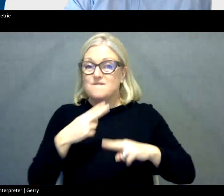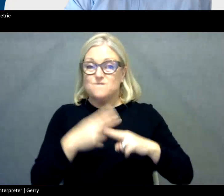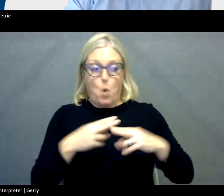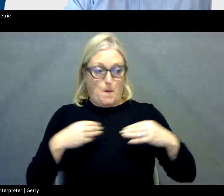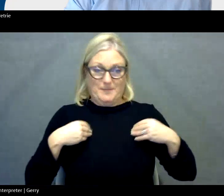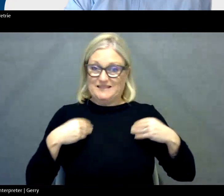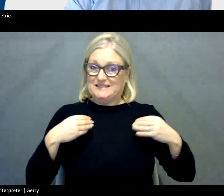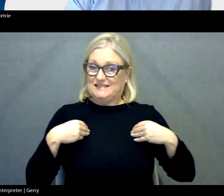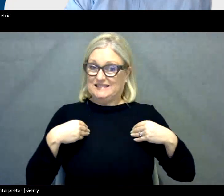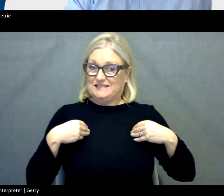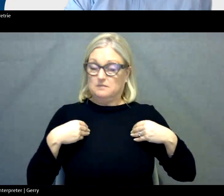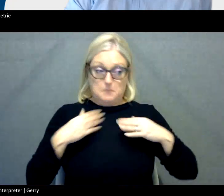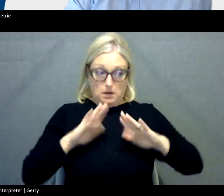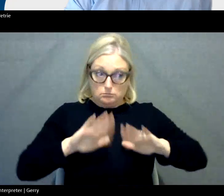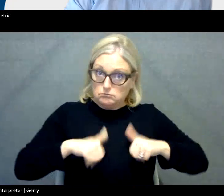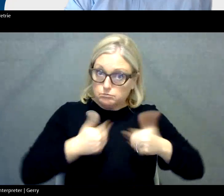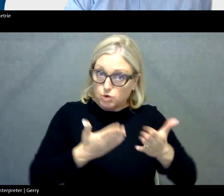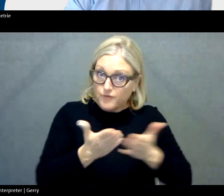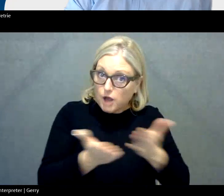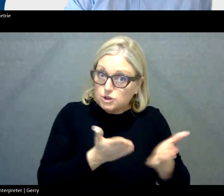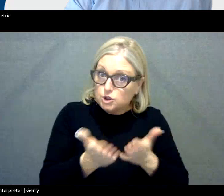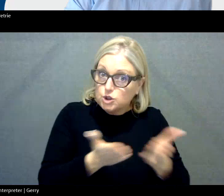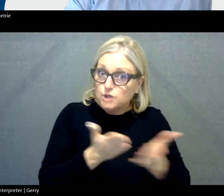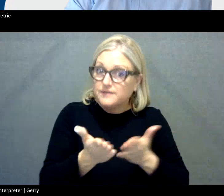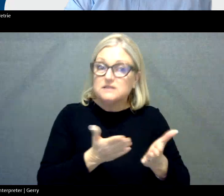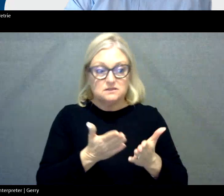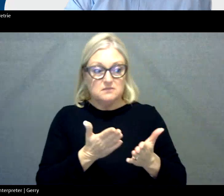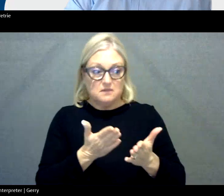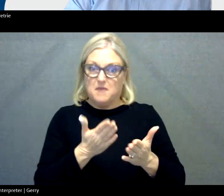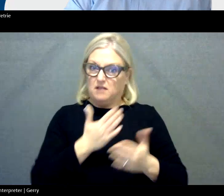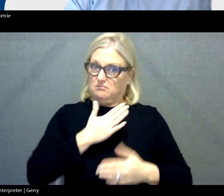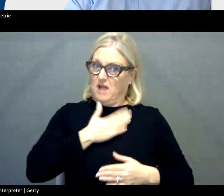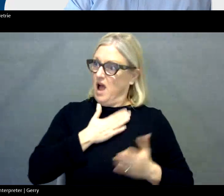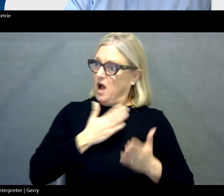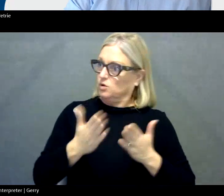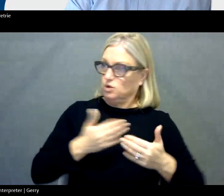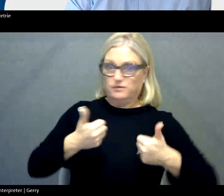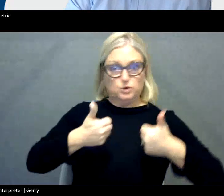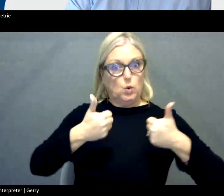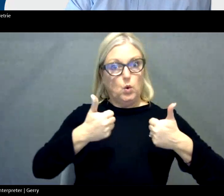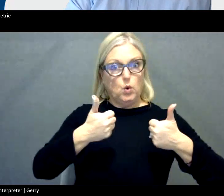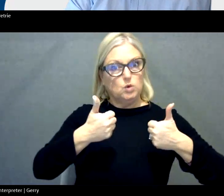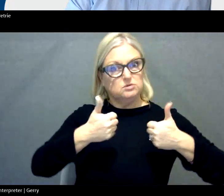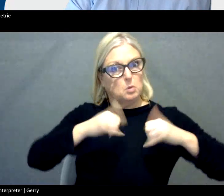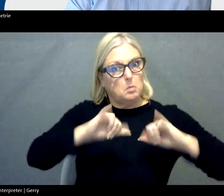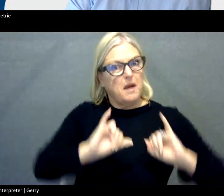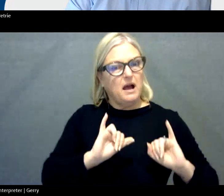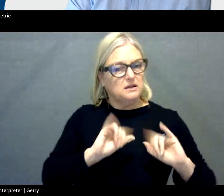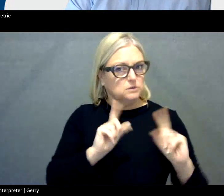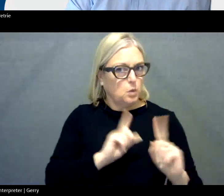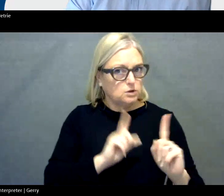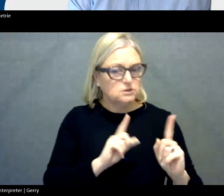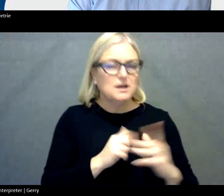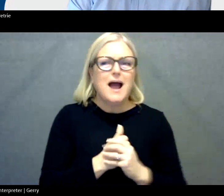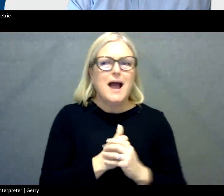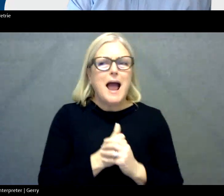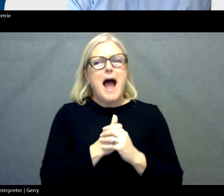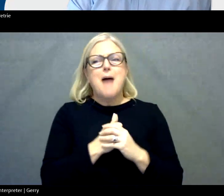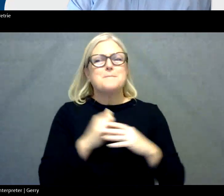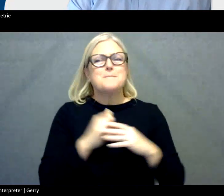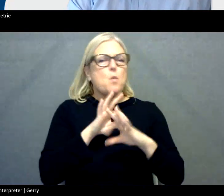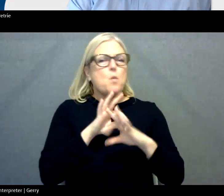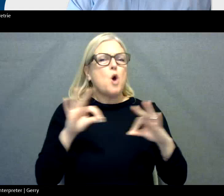whether it be NDIS or others. So I don't think it's necessarily, and we didn't suited just for surveys, and that wasn't the original intention. I think our